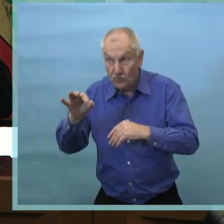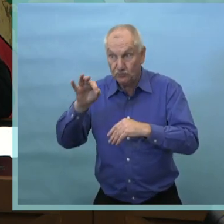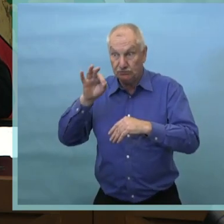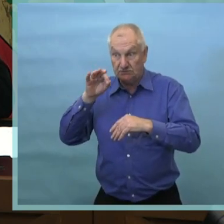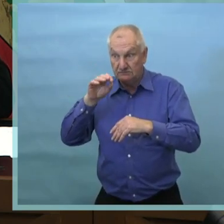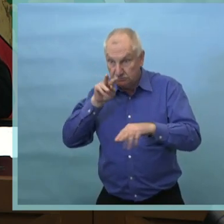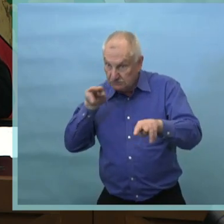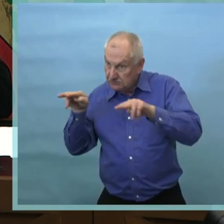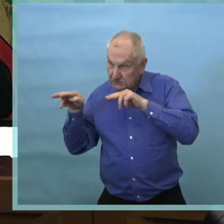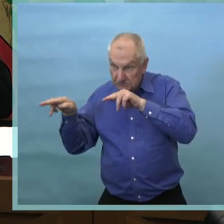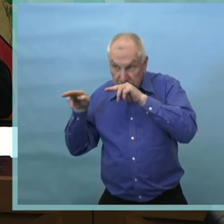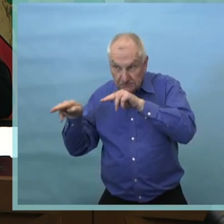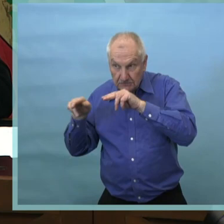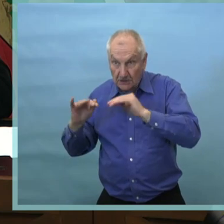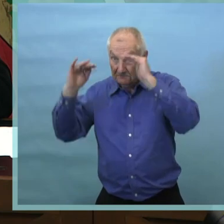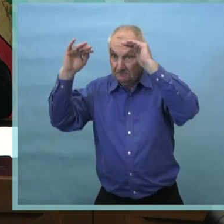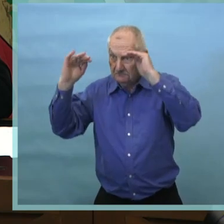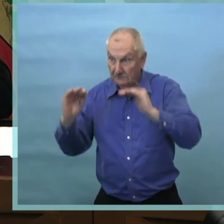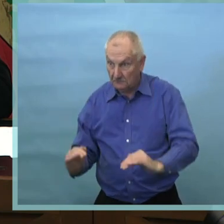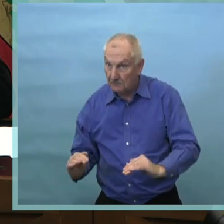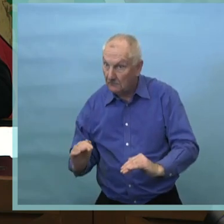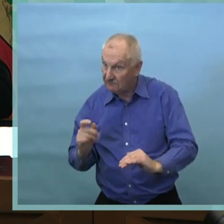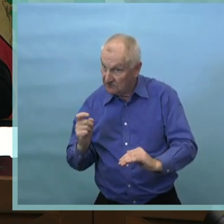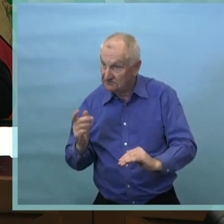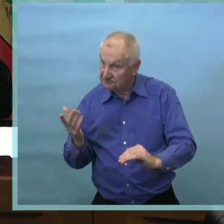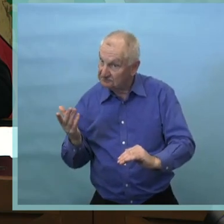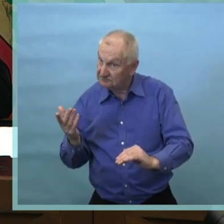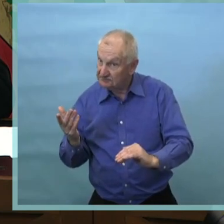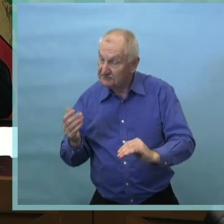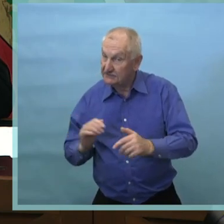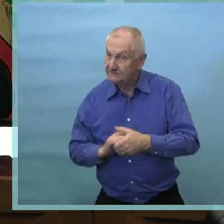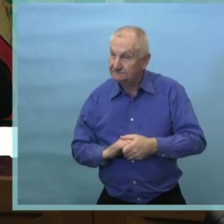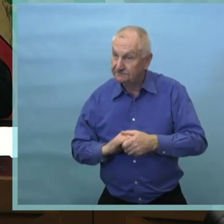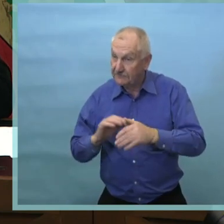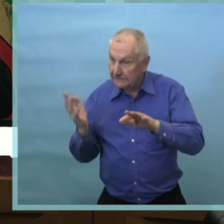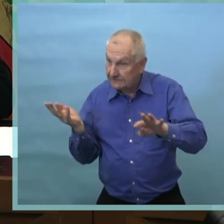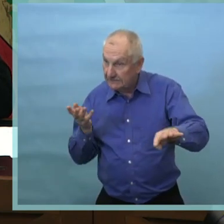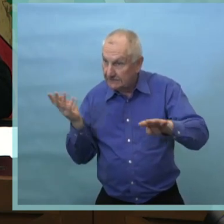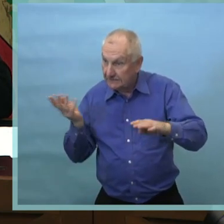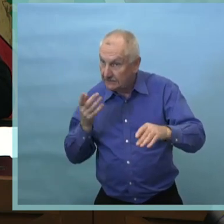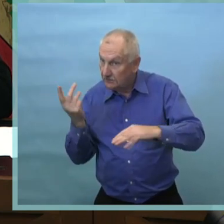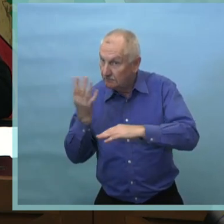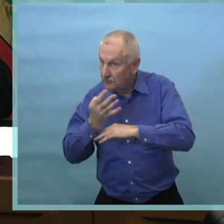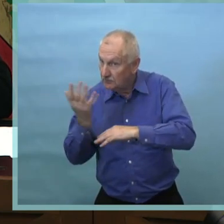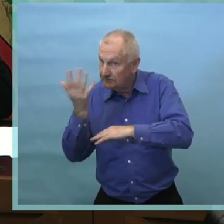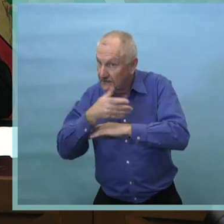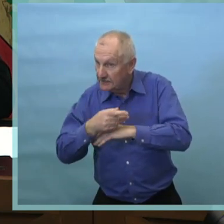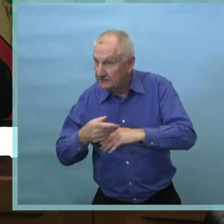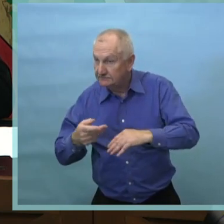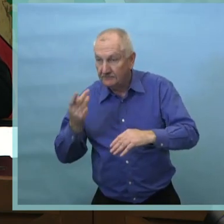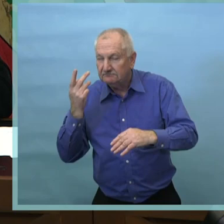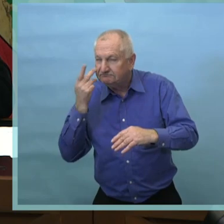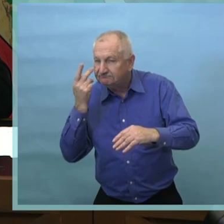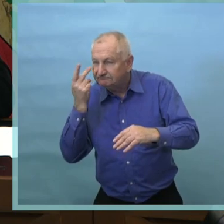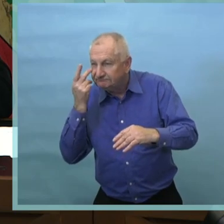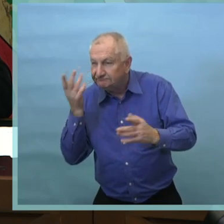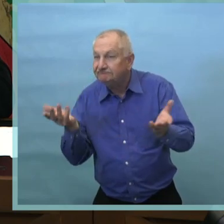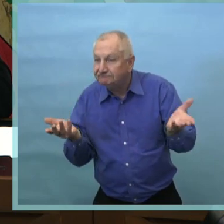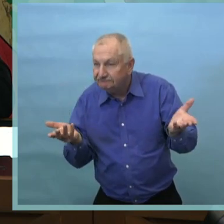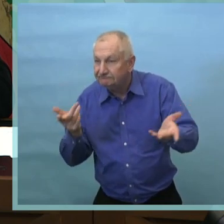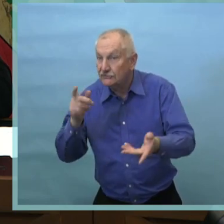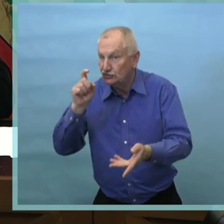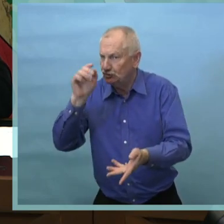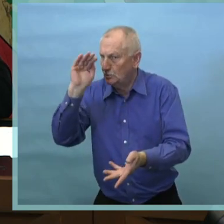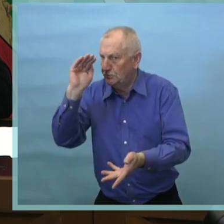get even 4 or 5 days of the water flowing, we should be in very good shape, even if we did end up with